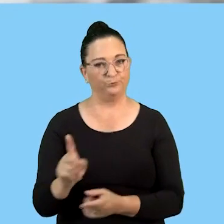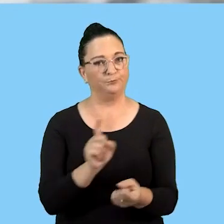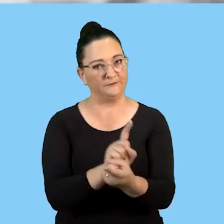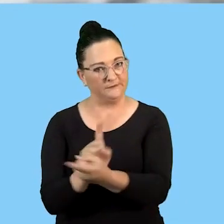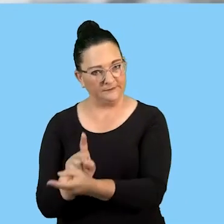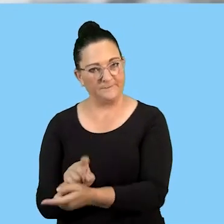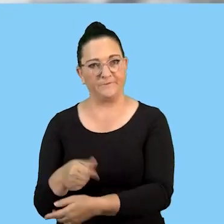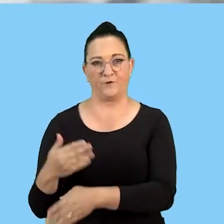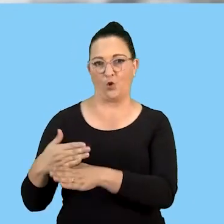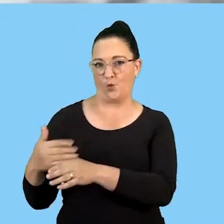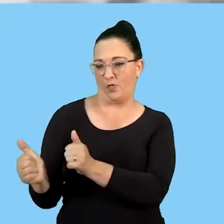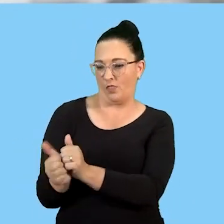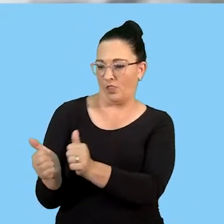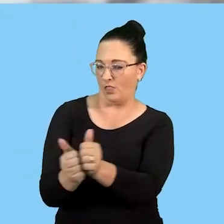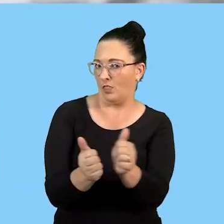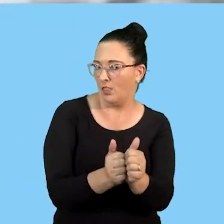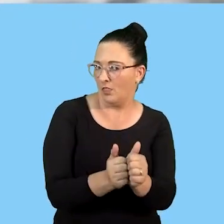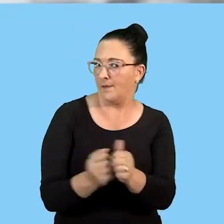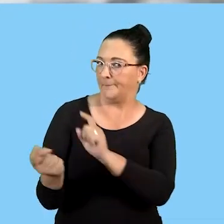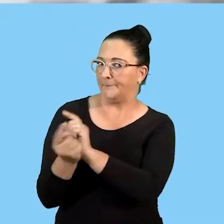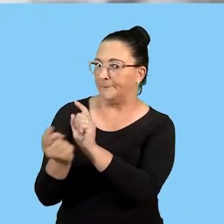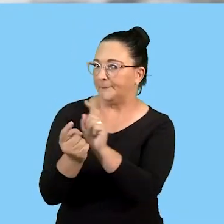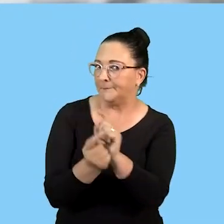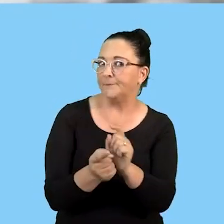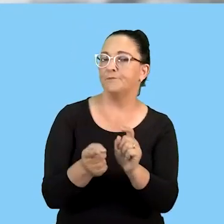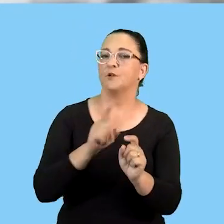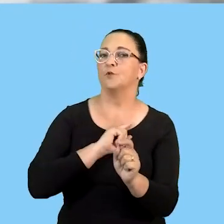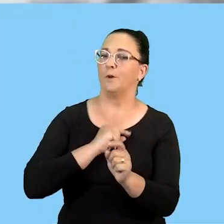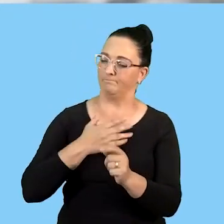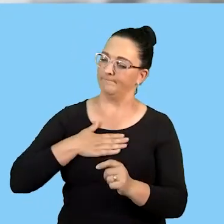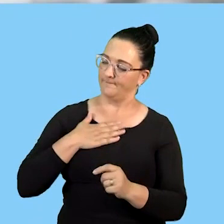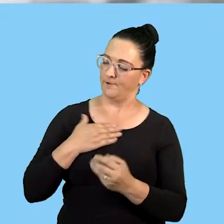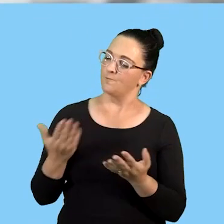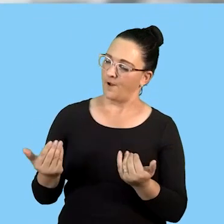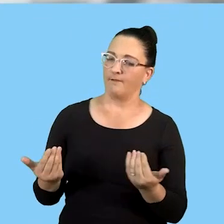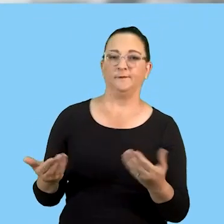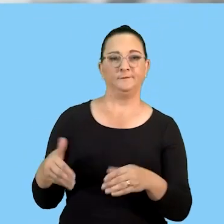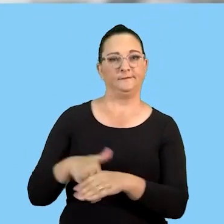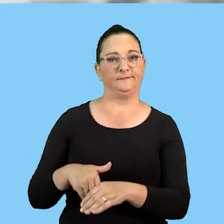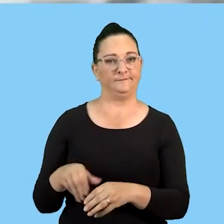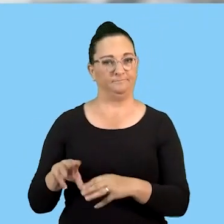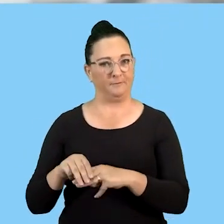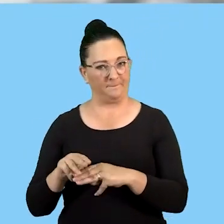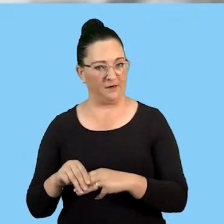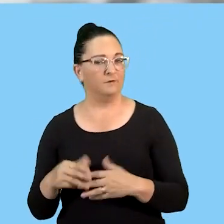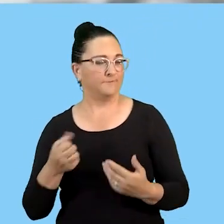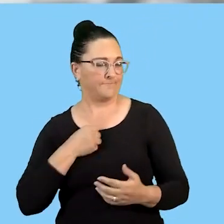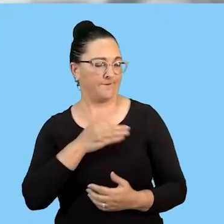the employees that I will be working with, so that I feel welcome and part of the members of the staff.